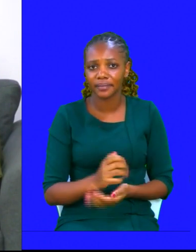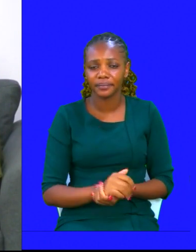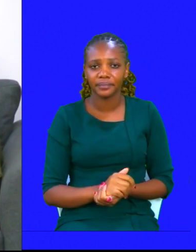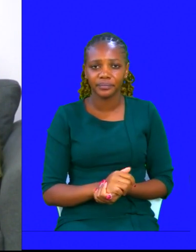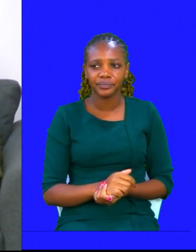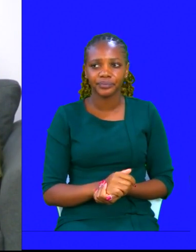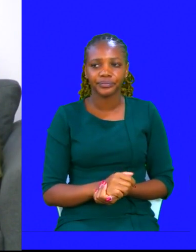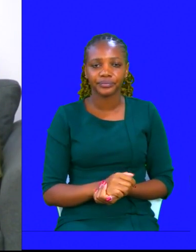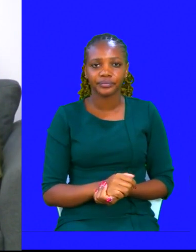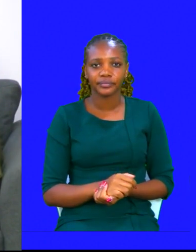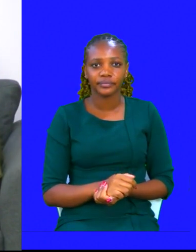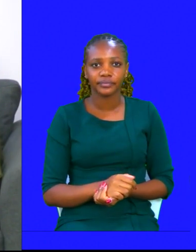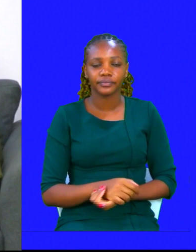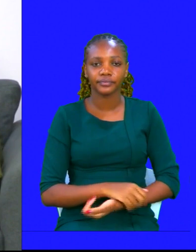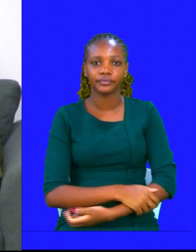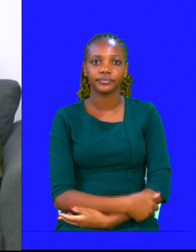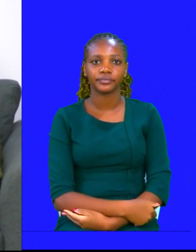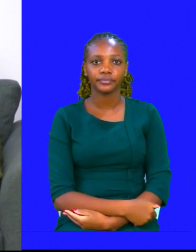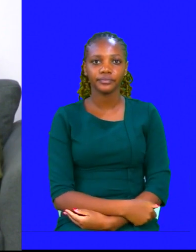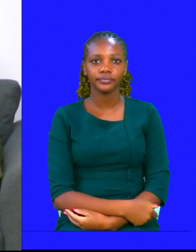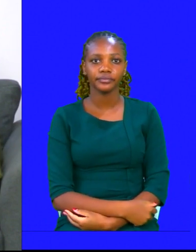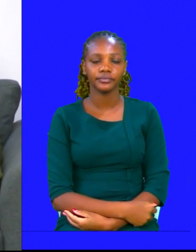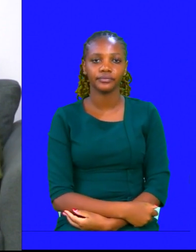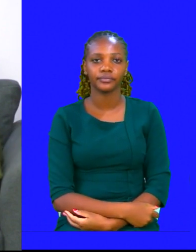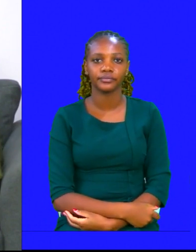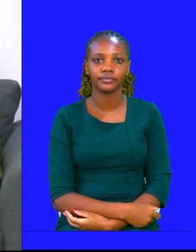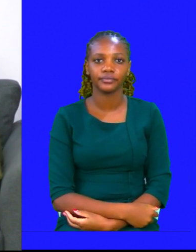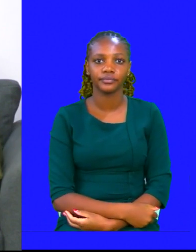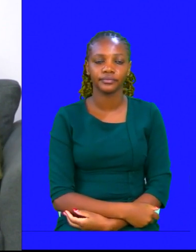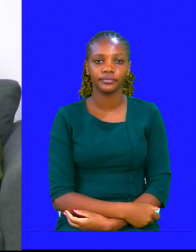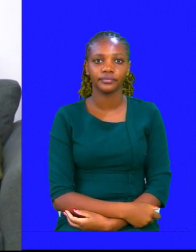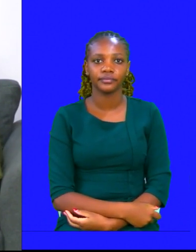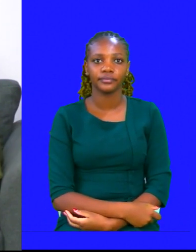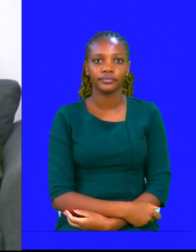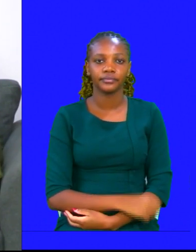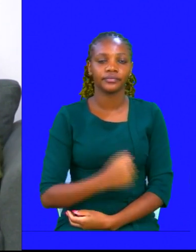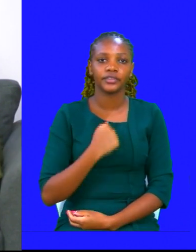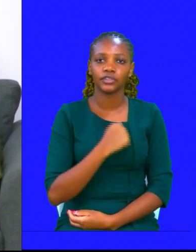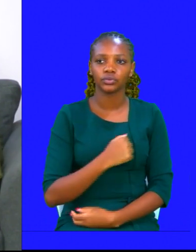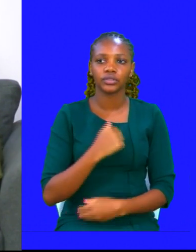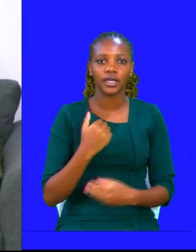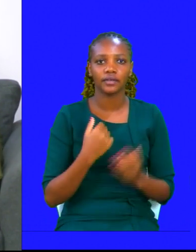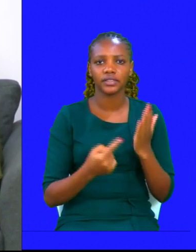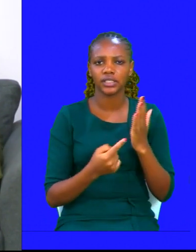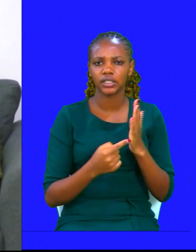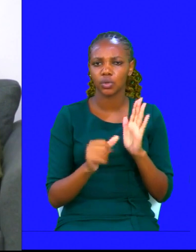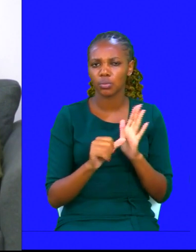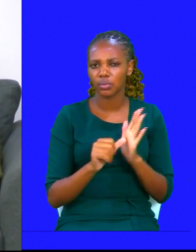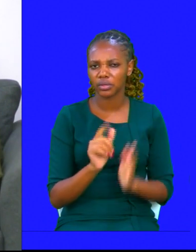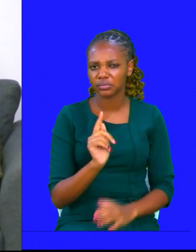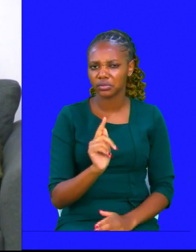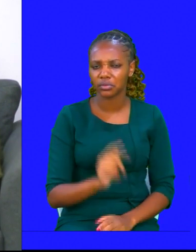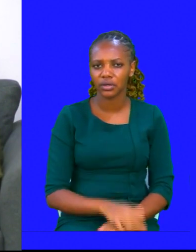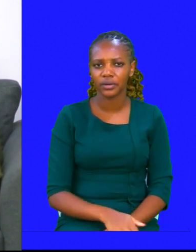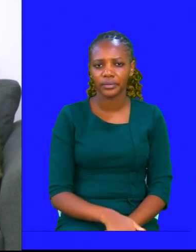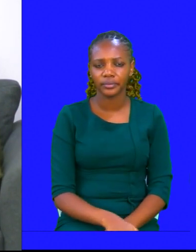yourself, it's just going to end up in a chaotic way. So I will really advise my youth, let's try and